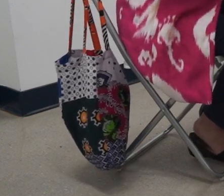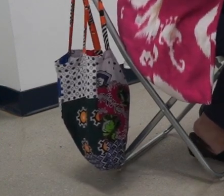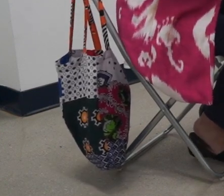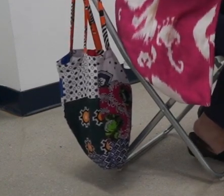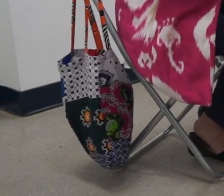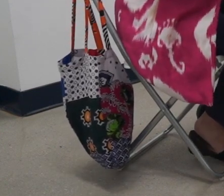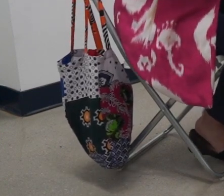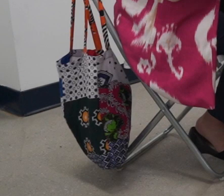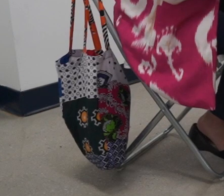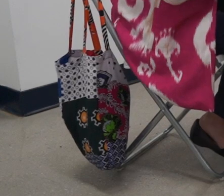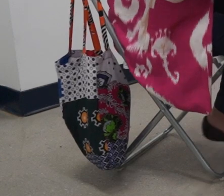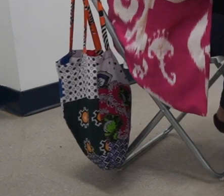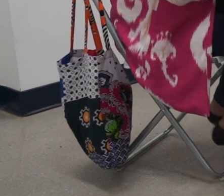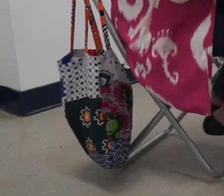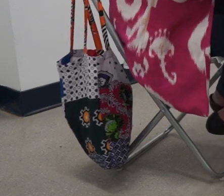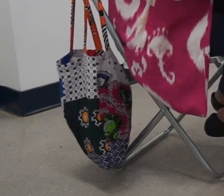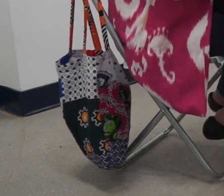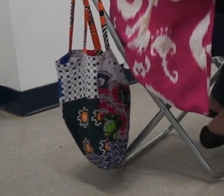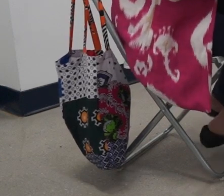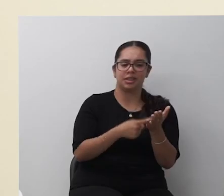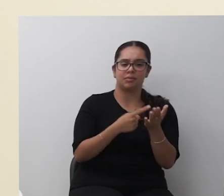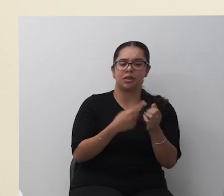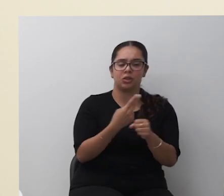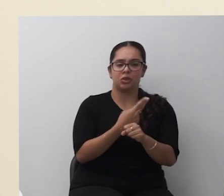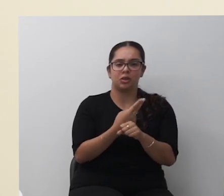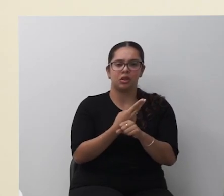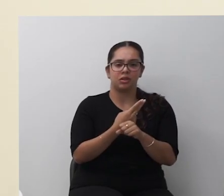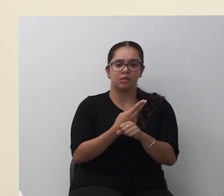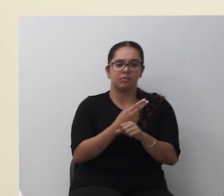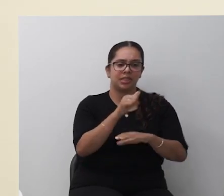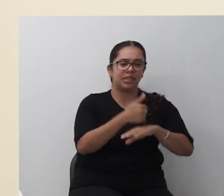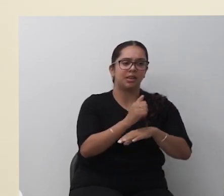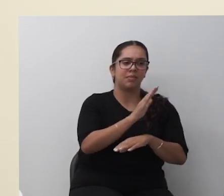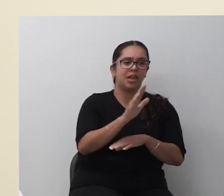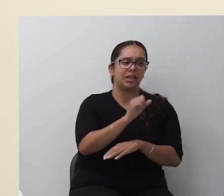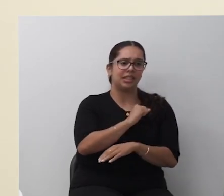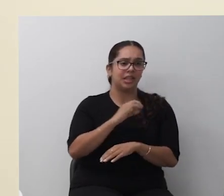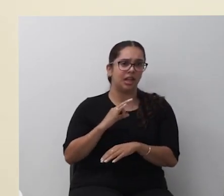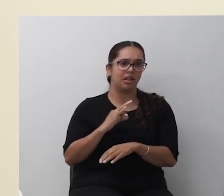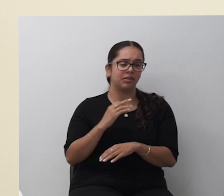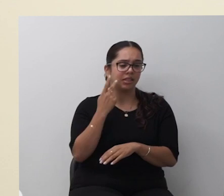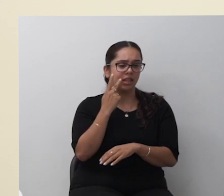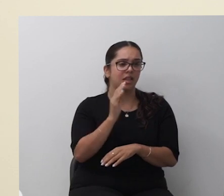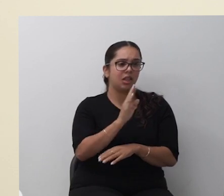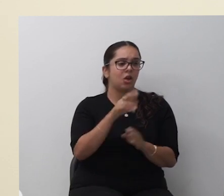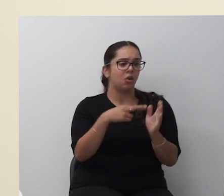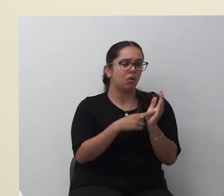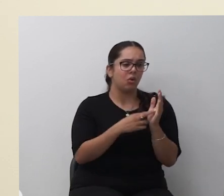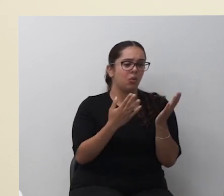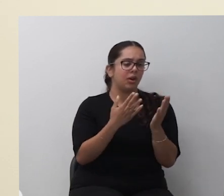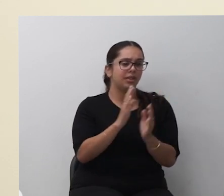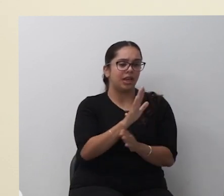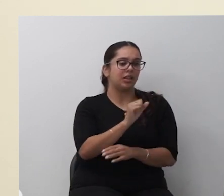used in lots of different ways. So organizations sometimes use it to map their staff to see kind of what roles do